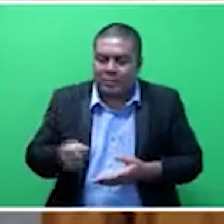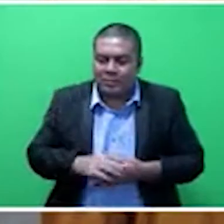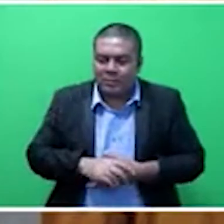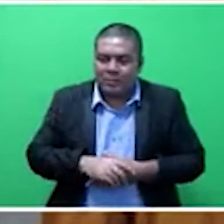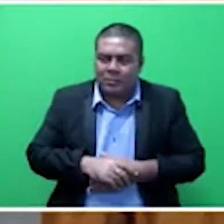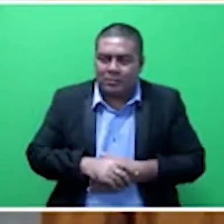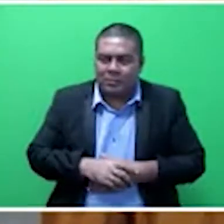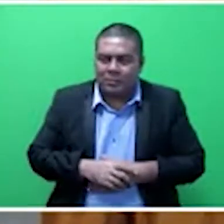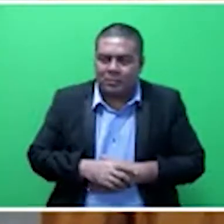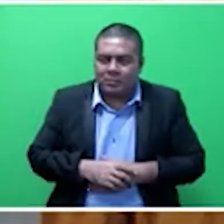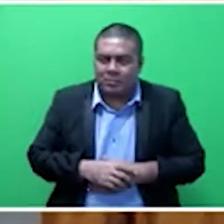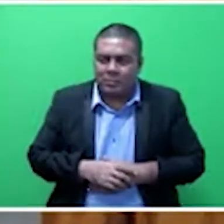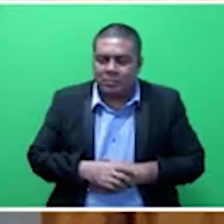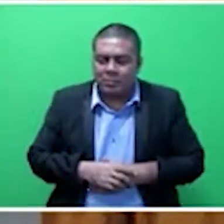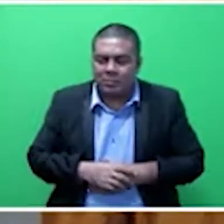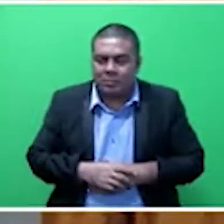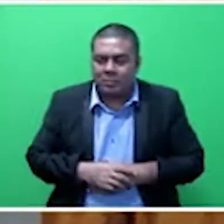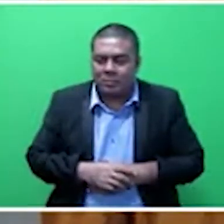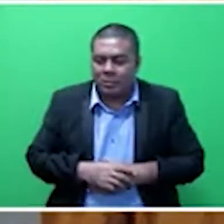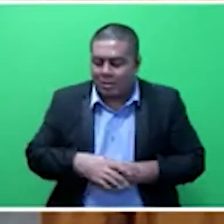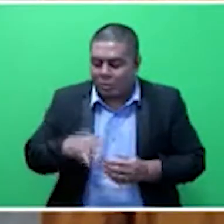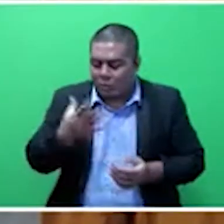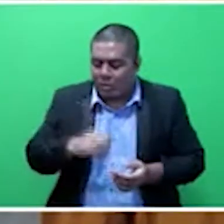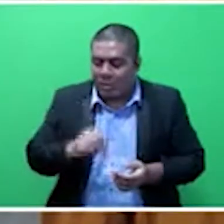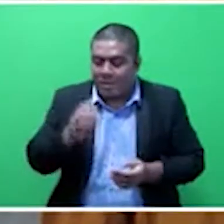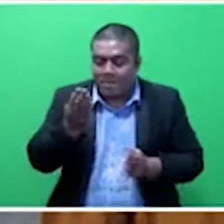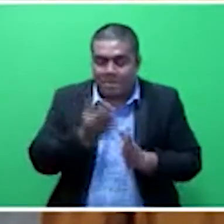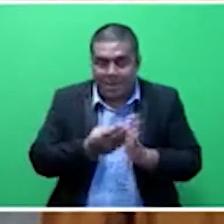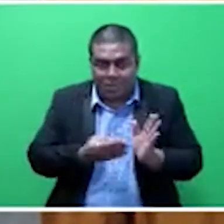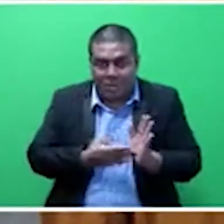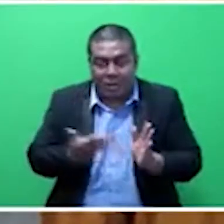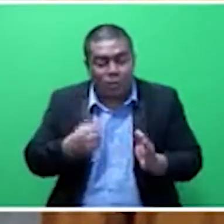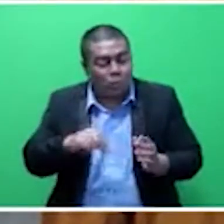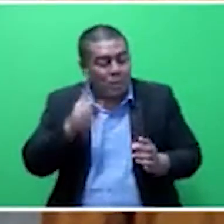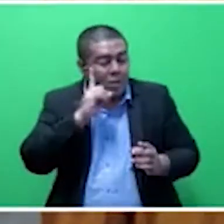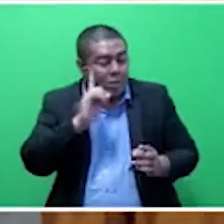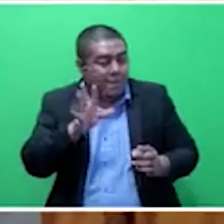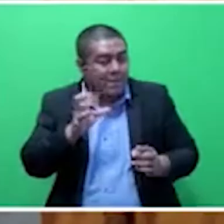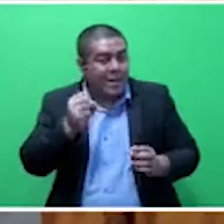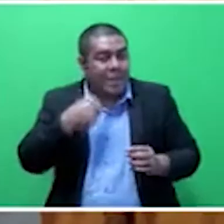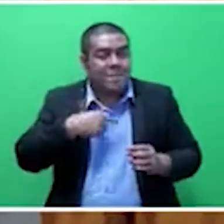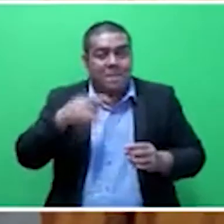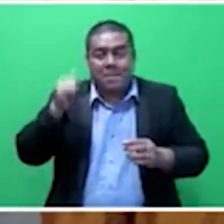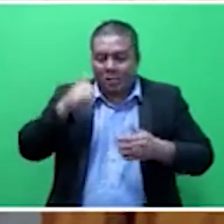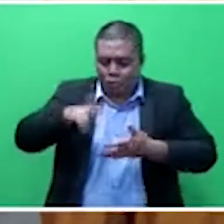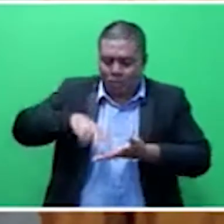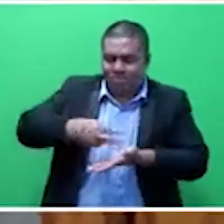for the investment that has been put in through this budget as we recover and get back on our feet again.